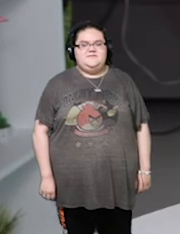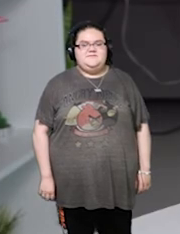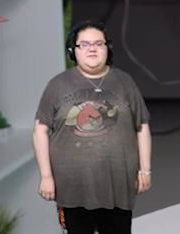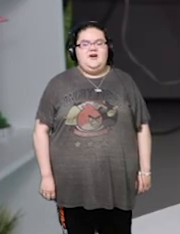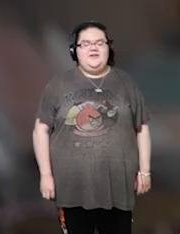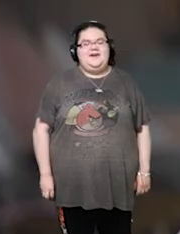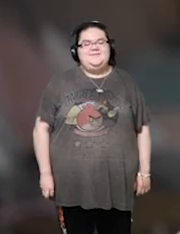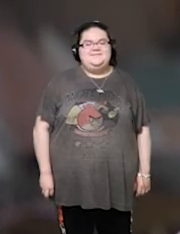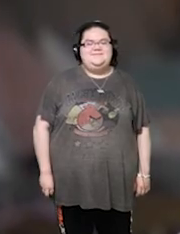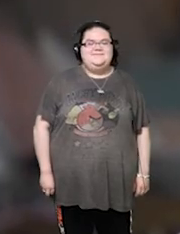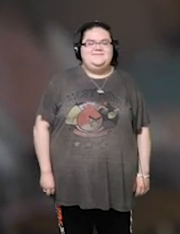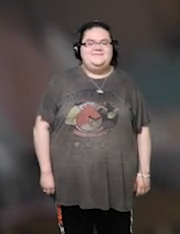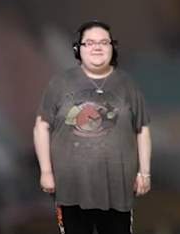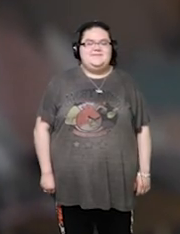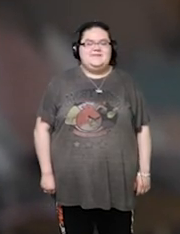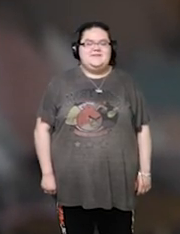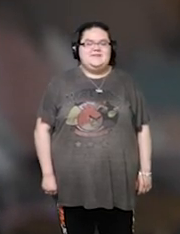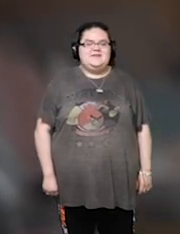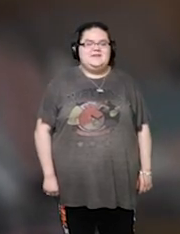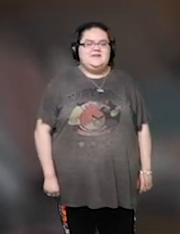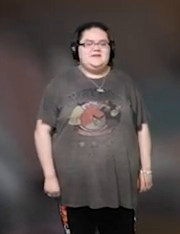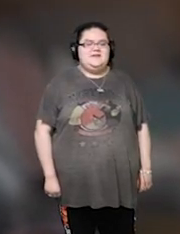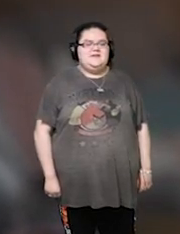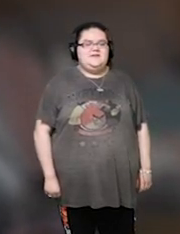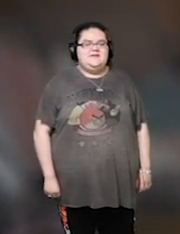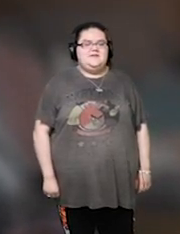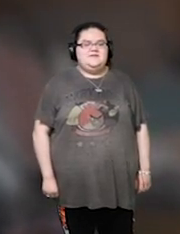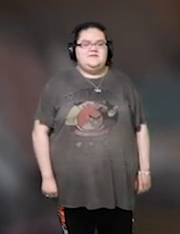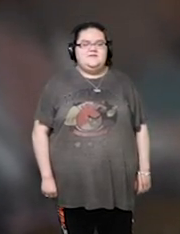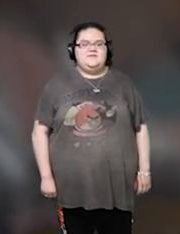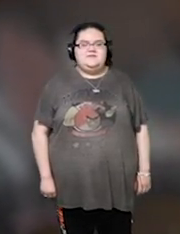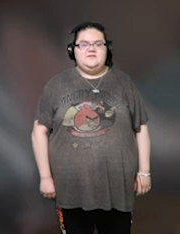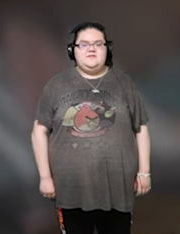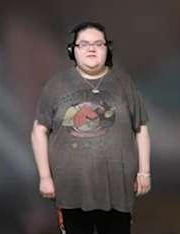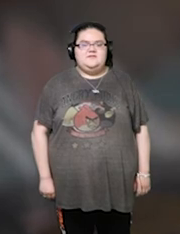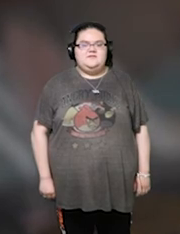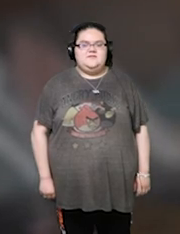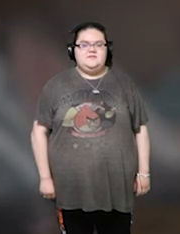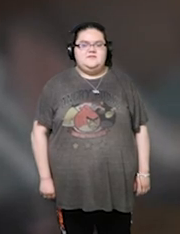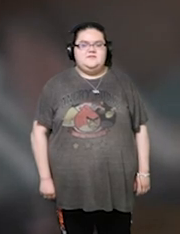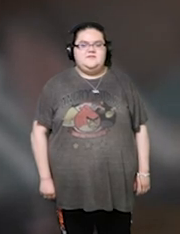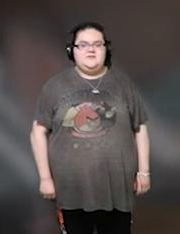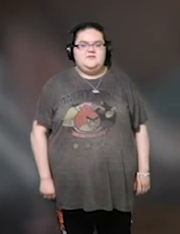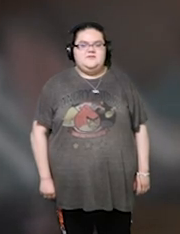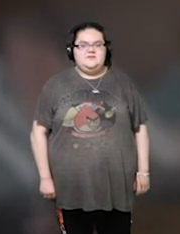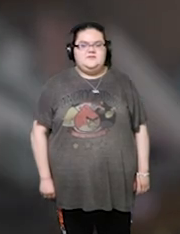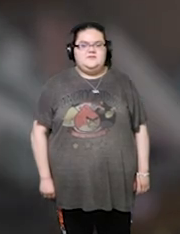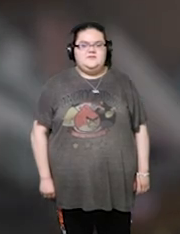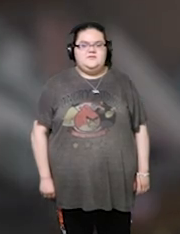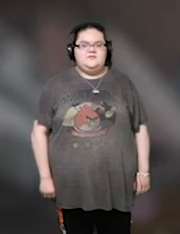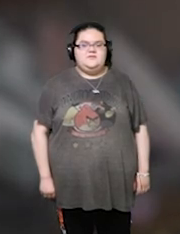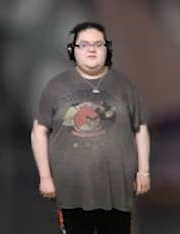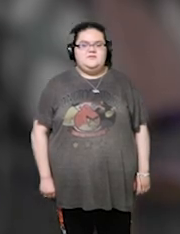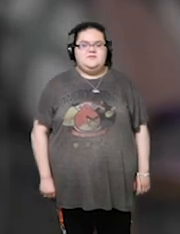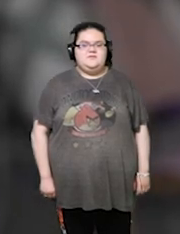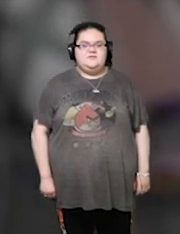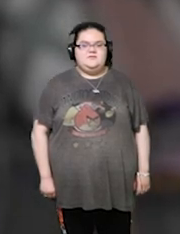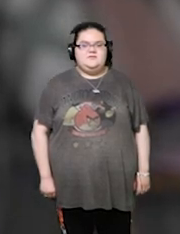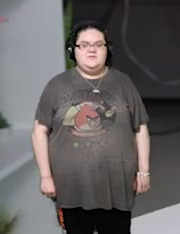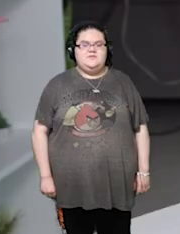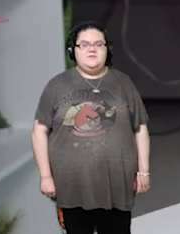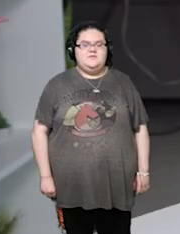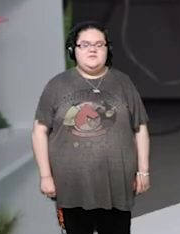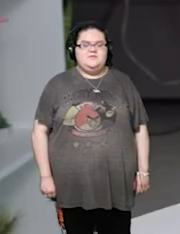in this video. What's going on? Oh yeah. Jammy Dodger. If I'm correct, does the original Jammy Dodger have like a heart there? And then this has a circle. Is that true? There's not